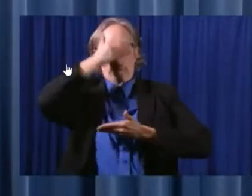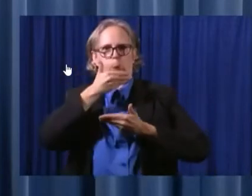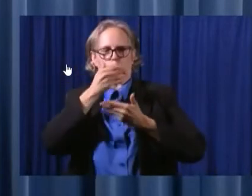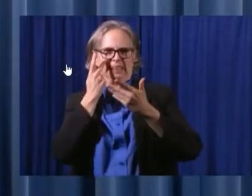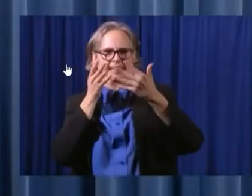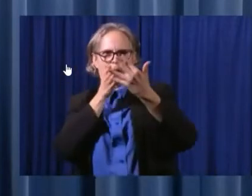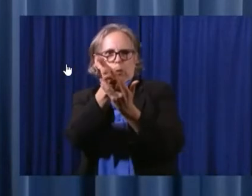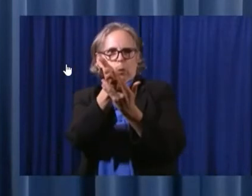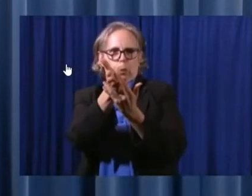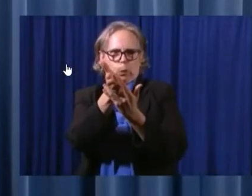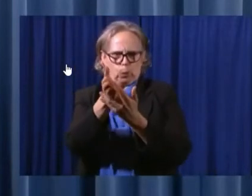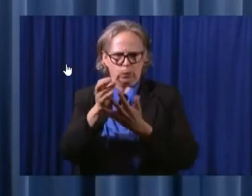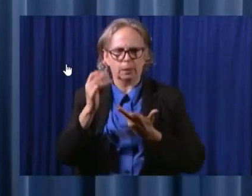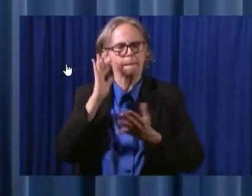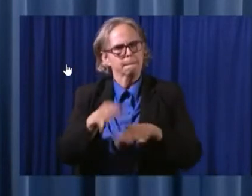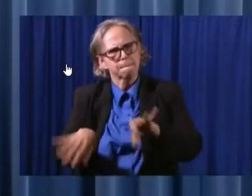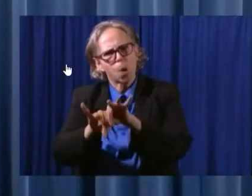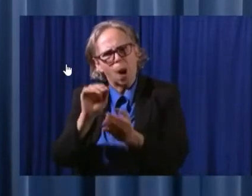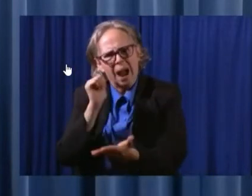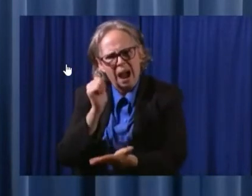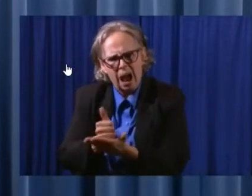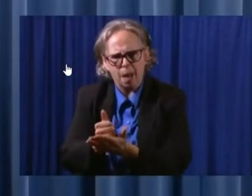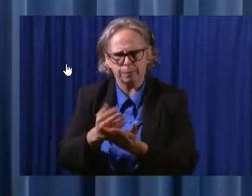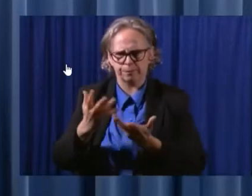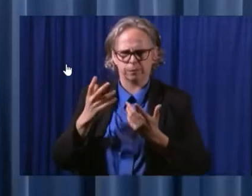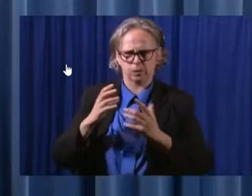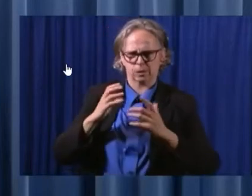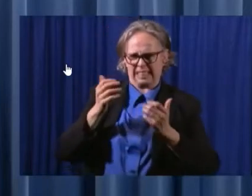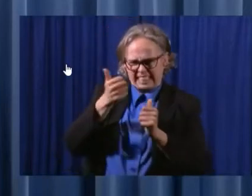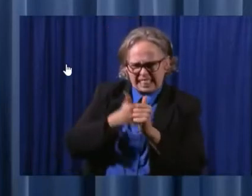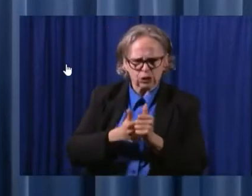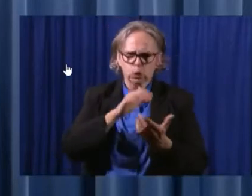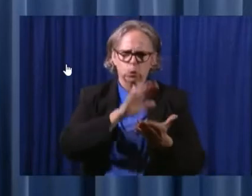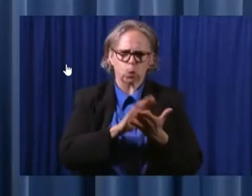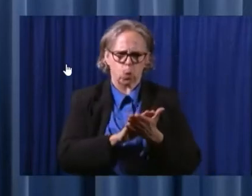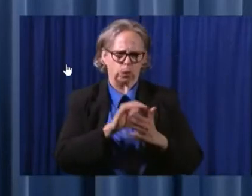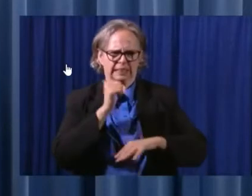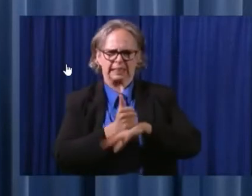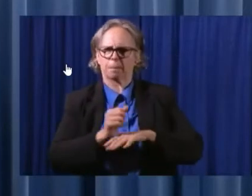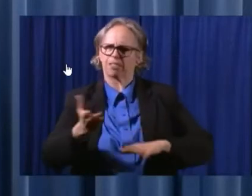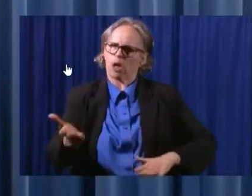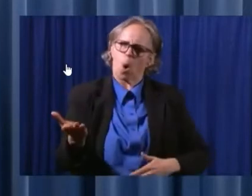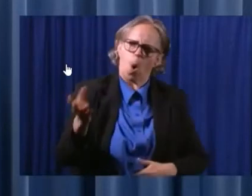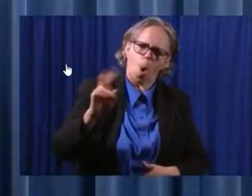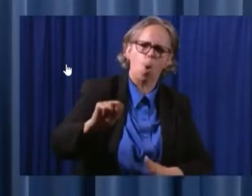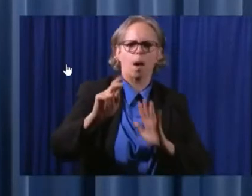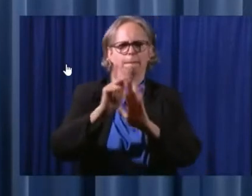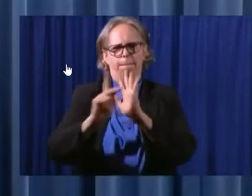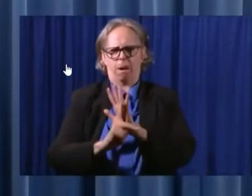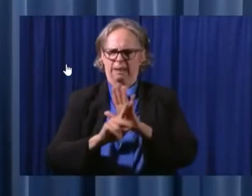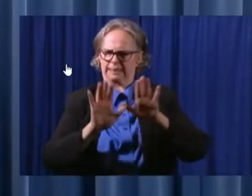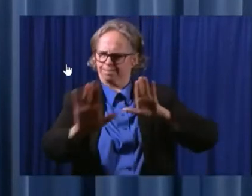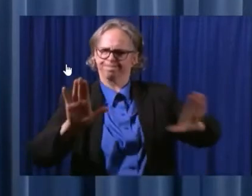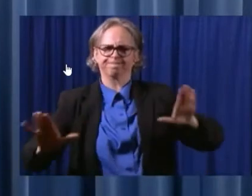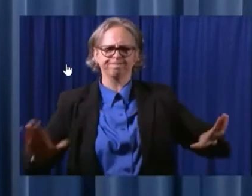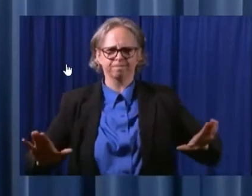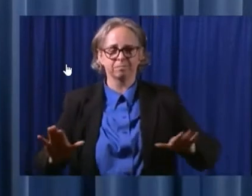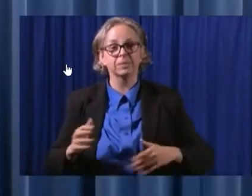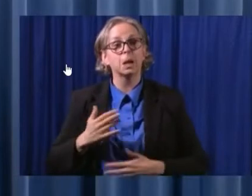said, establish a face mask policy. In so doing, they should consider all the available science.